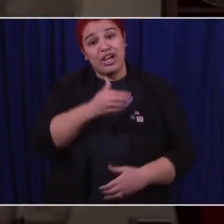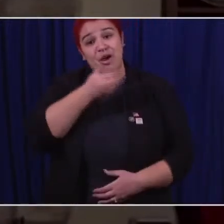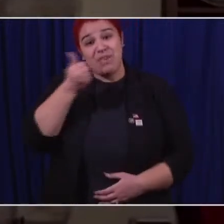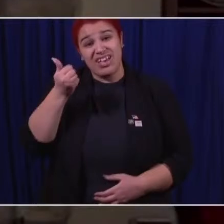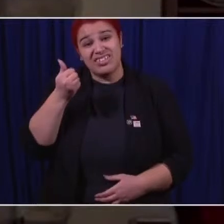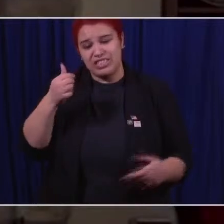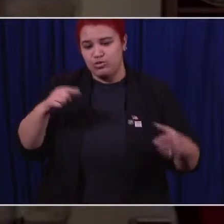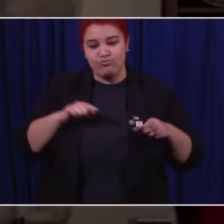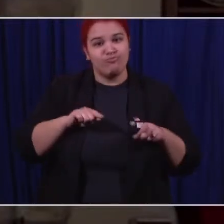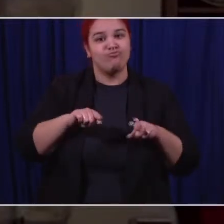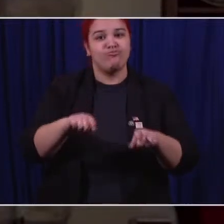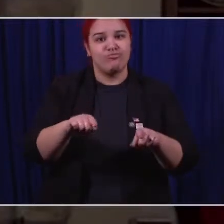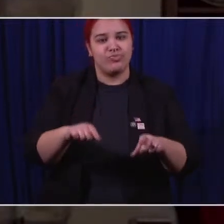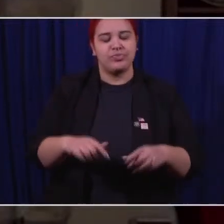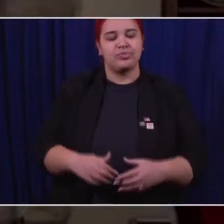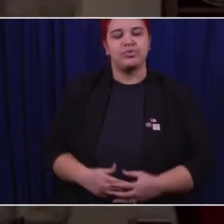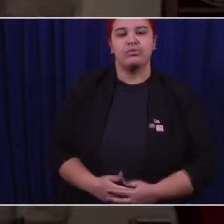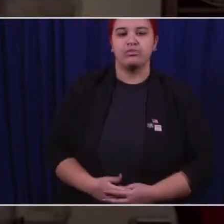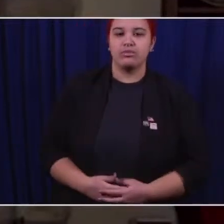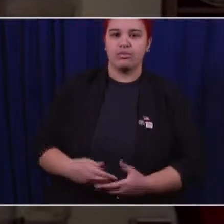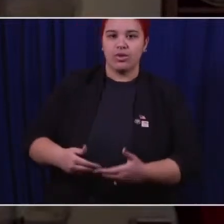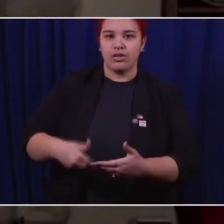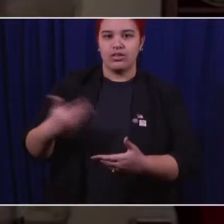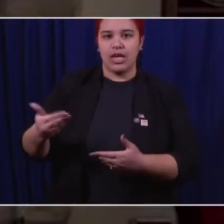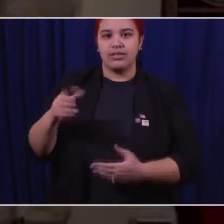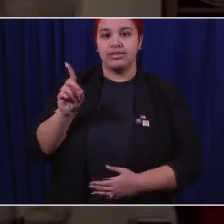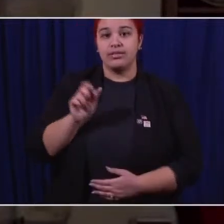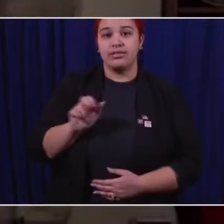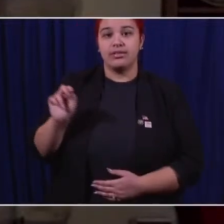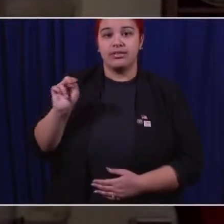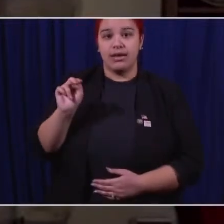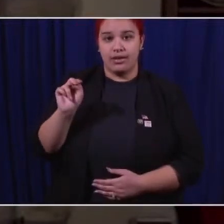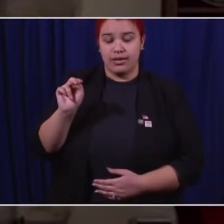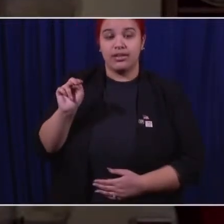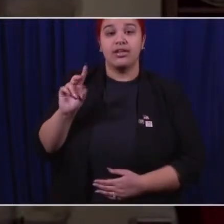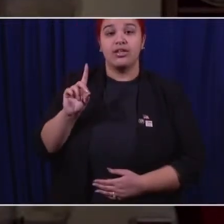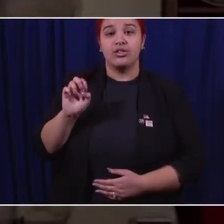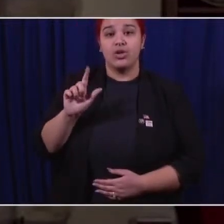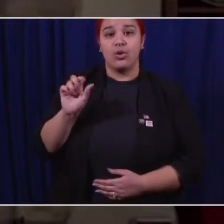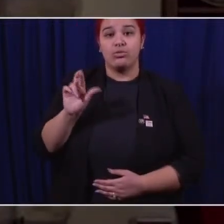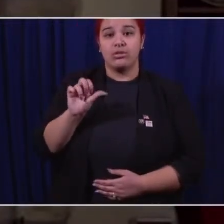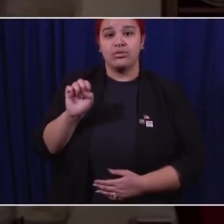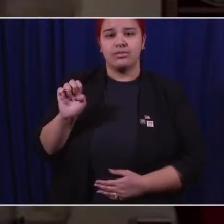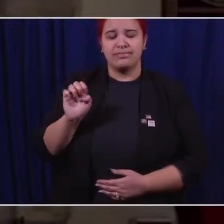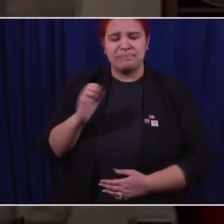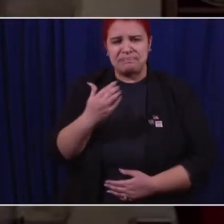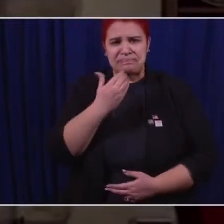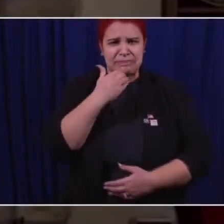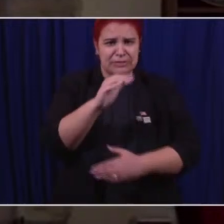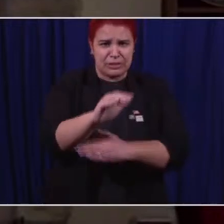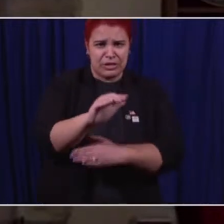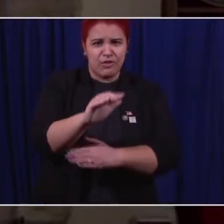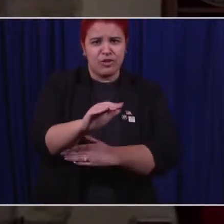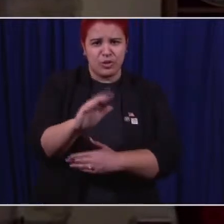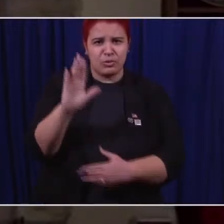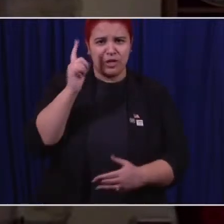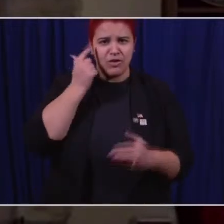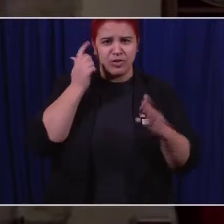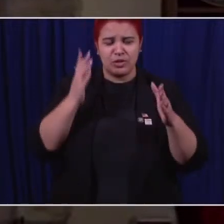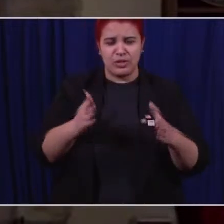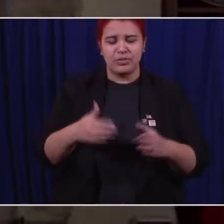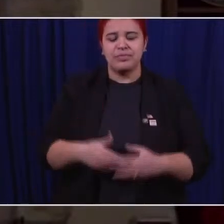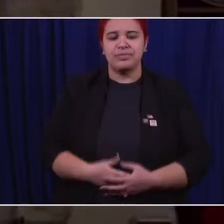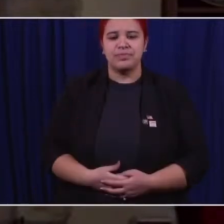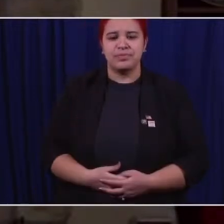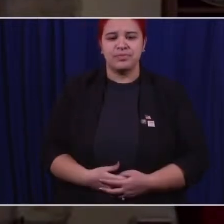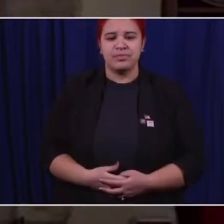Next question is from Dan DeRose at WOIO in Cleveland. Good afternoon, Governor. Hey, Dan. I